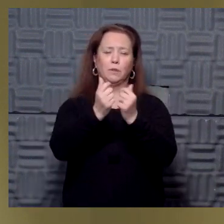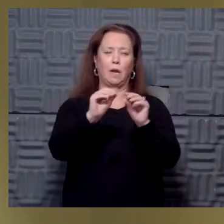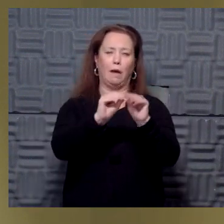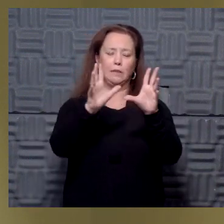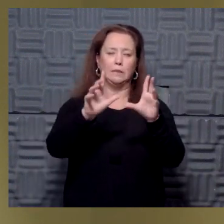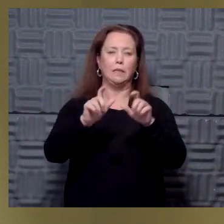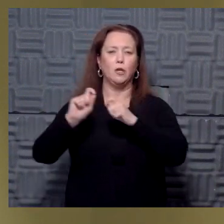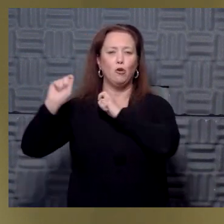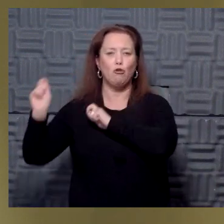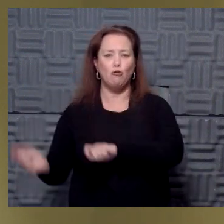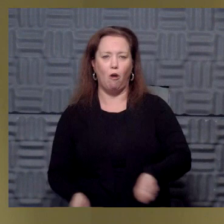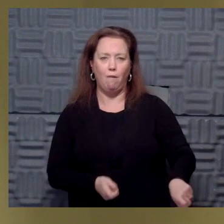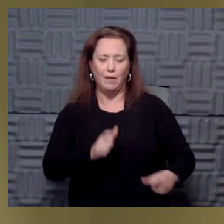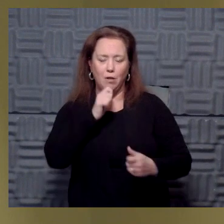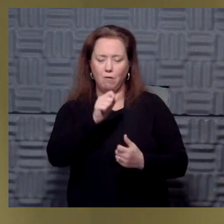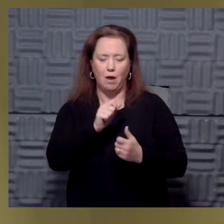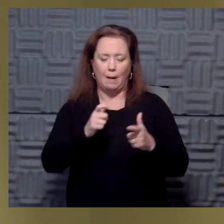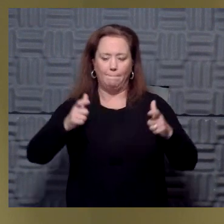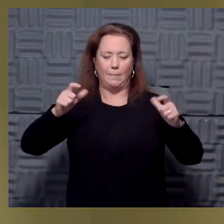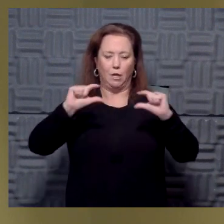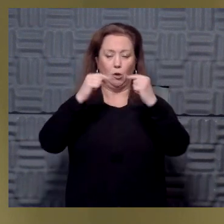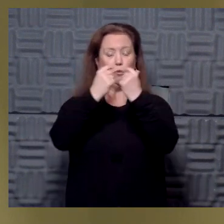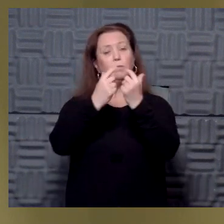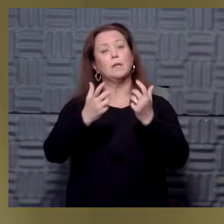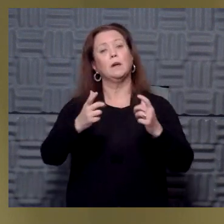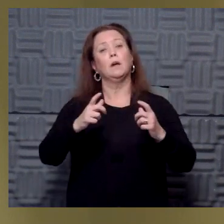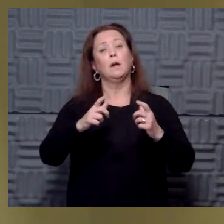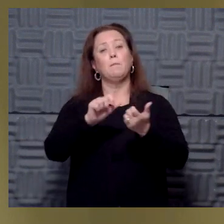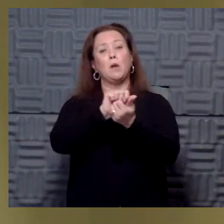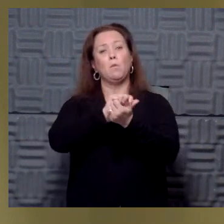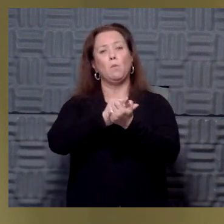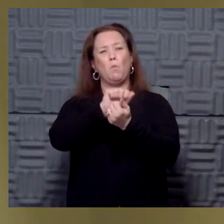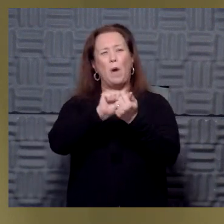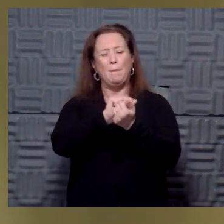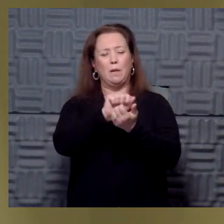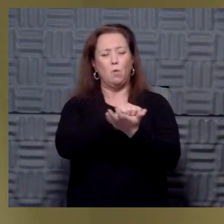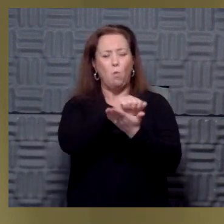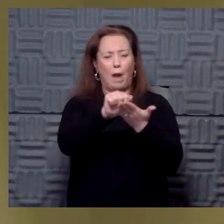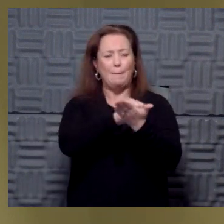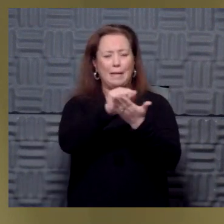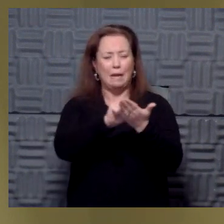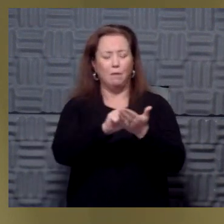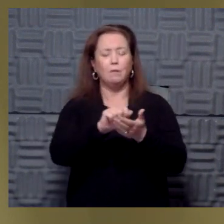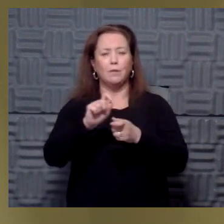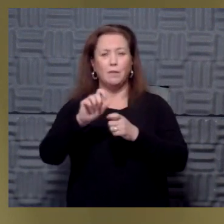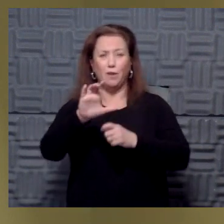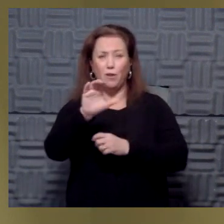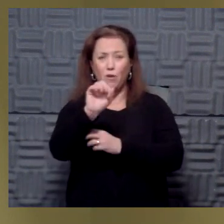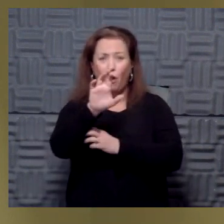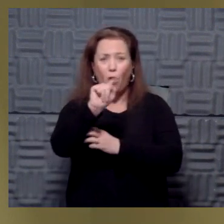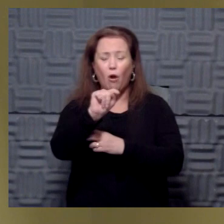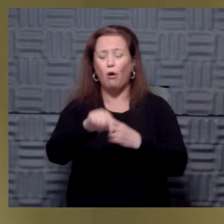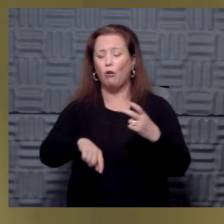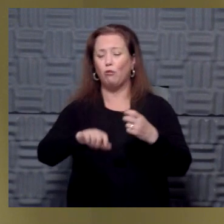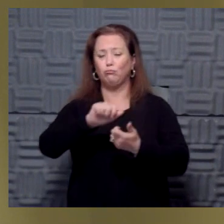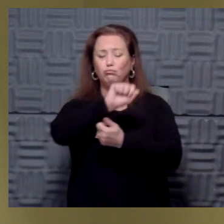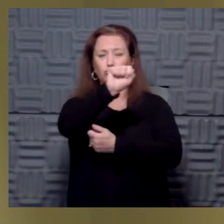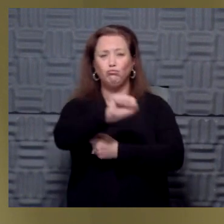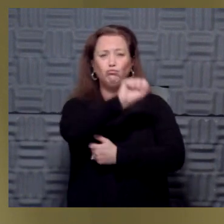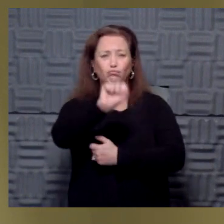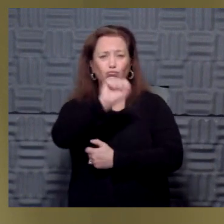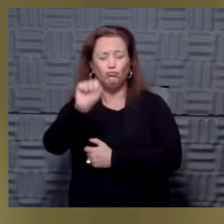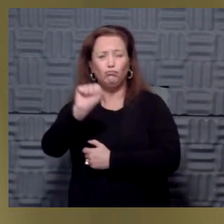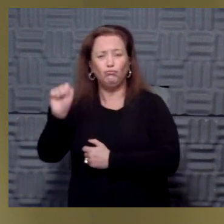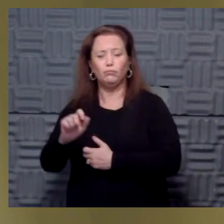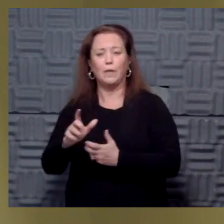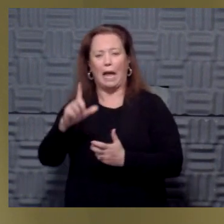groups. Wiping down either the cart, the golf cart, or the pull cart, wiping that down.